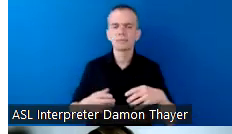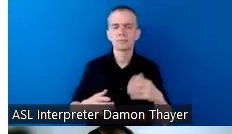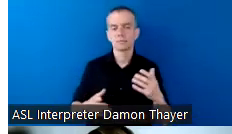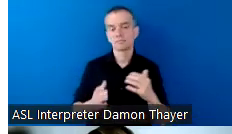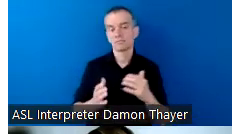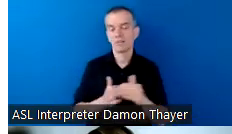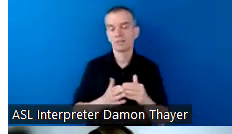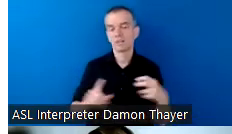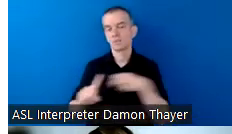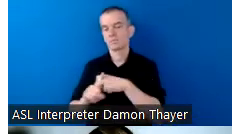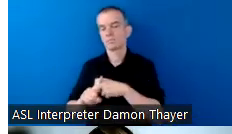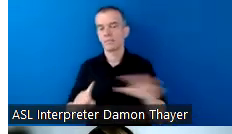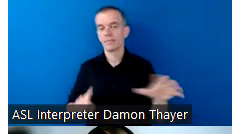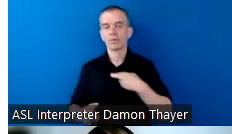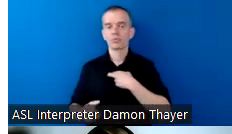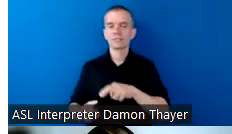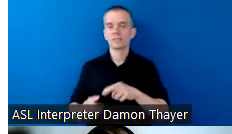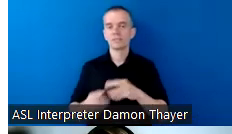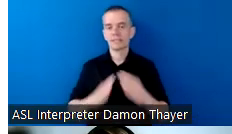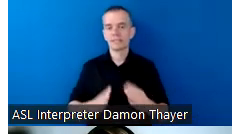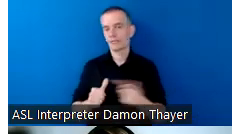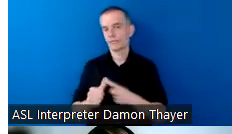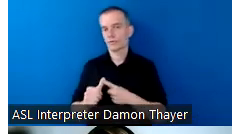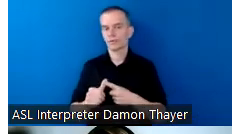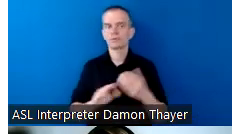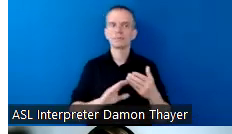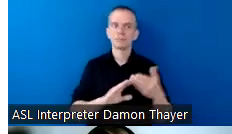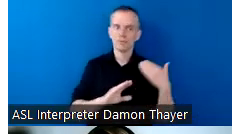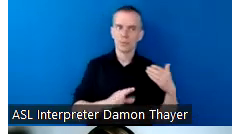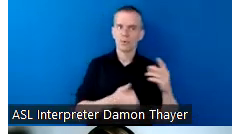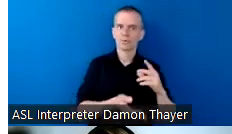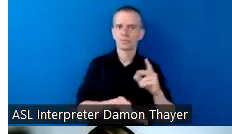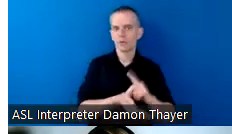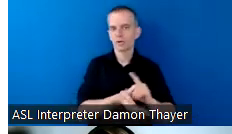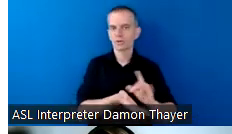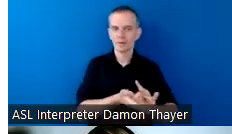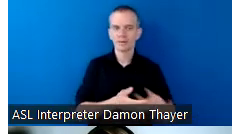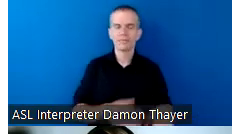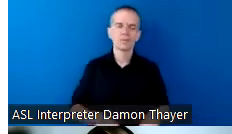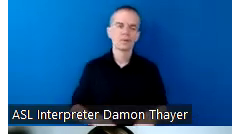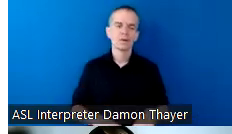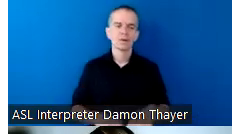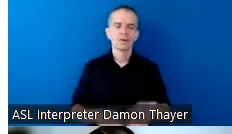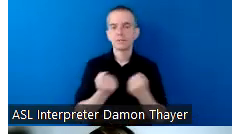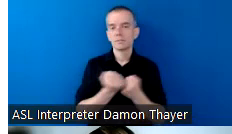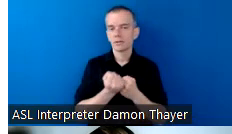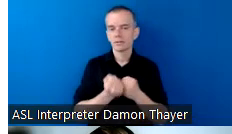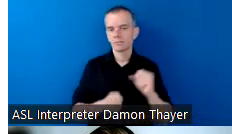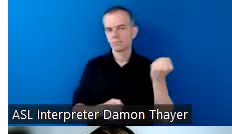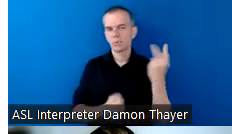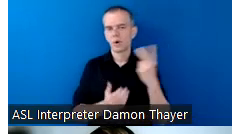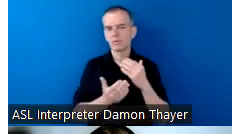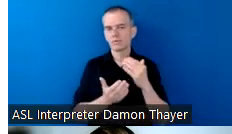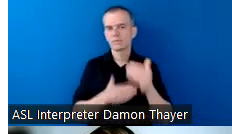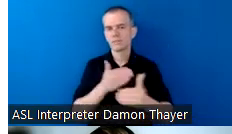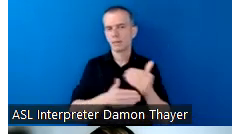a medical provider. So that's why they're on this list. And again, like as I mentioned, a sponsor of a 12-step program. Folks who could